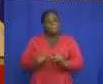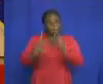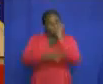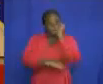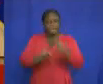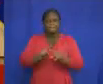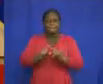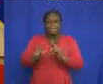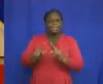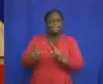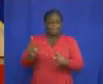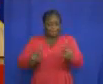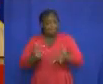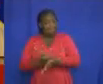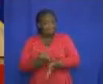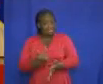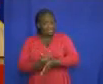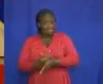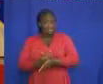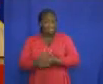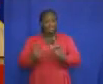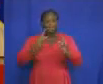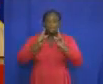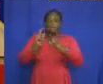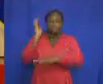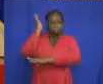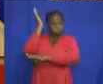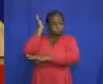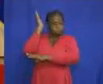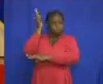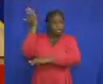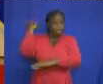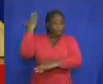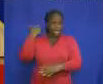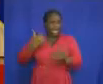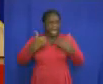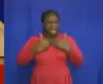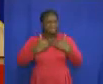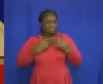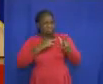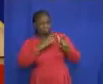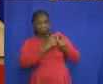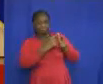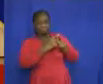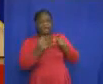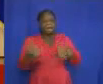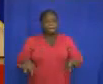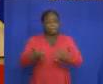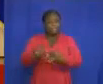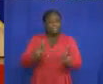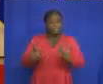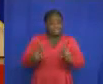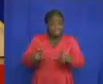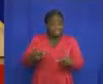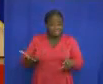last update on 20th February, two major occurrences in our fight against the